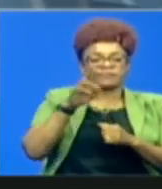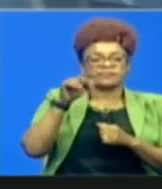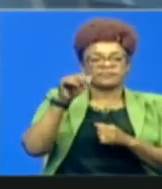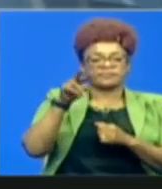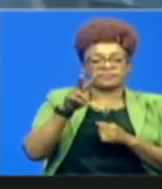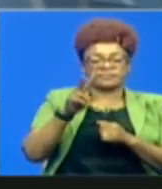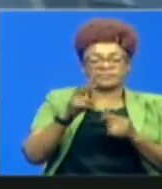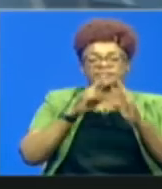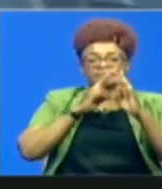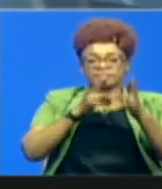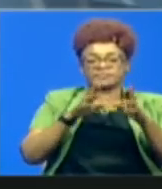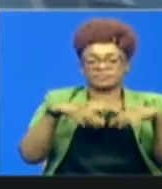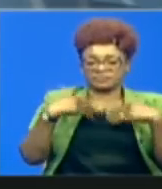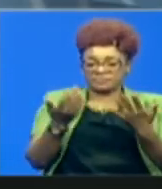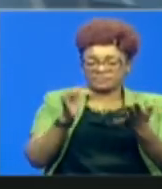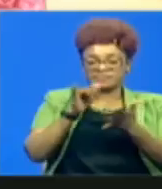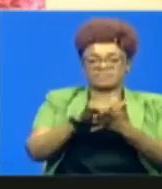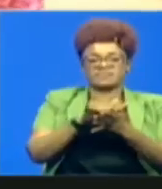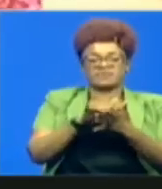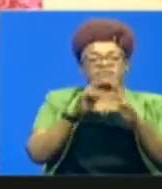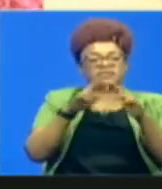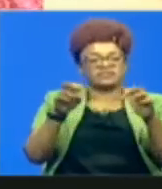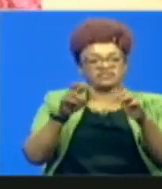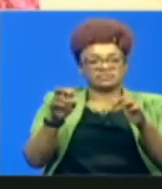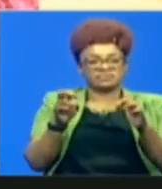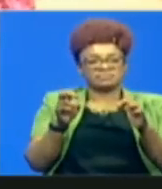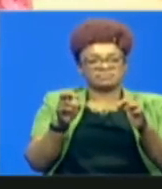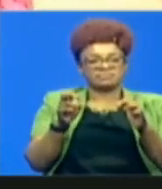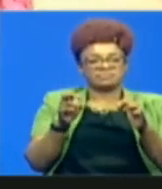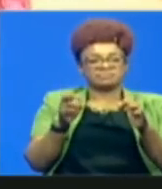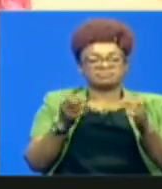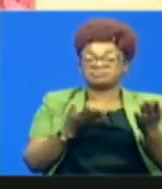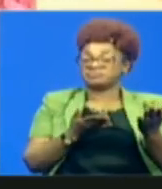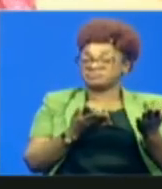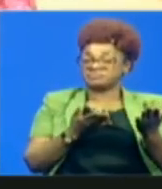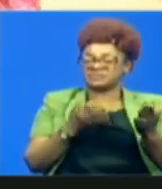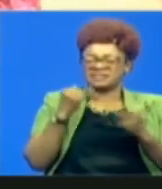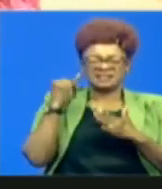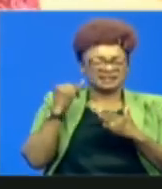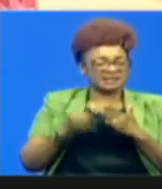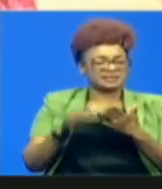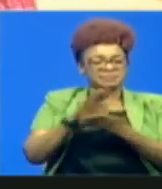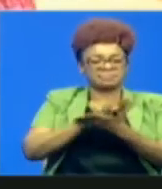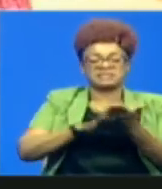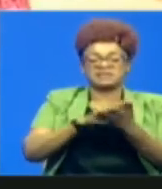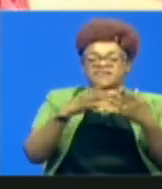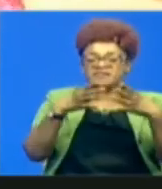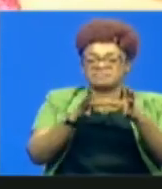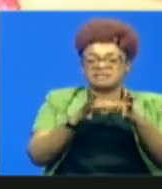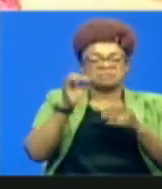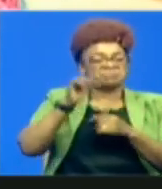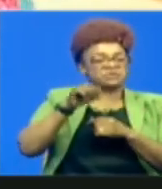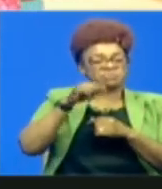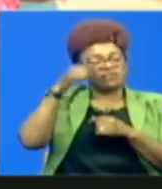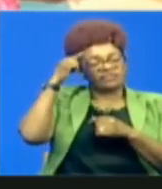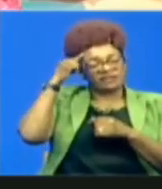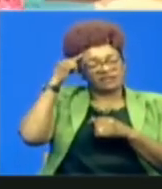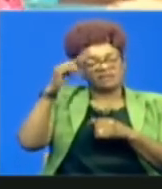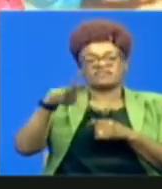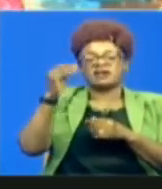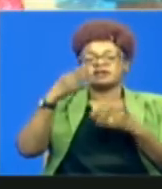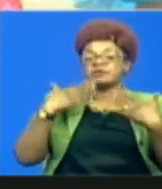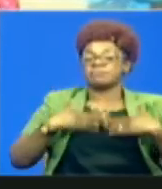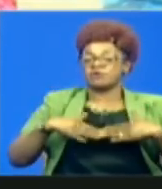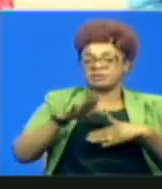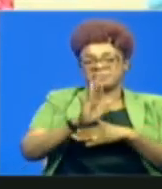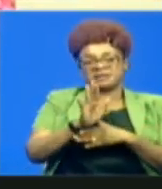family's tragic end to their search. This was the last place Mildred's family was hoping not to find their loved